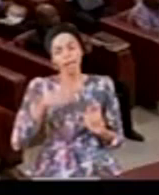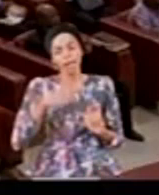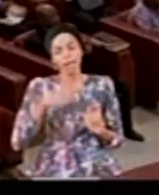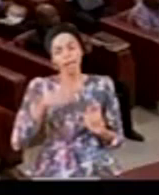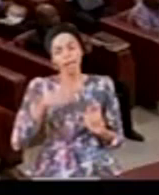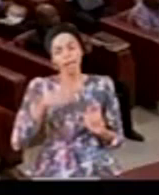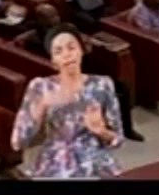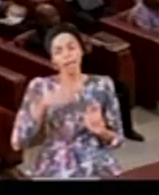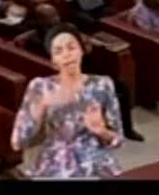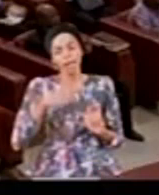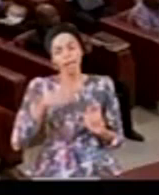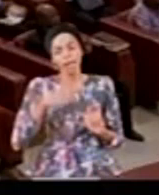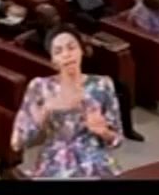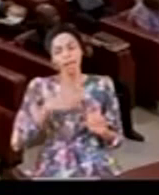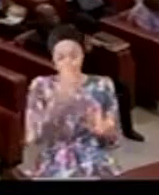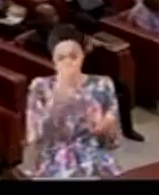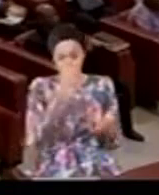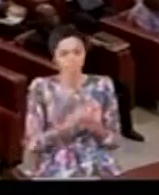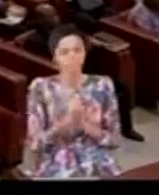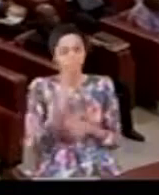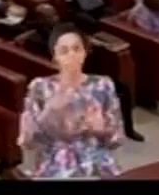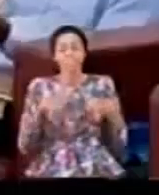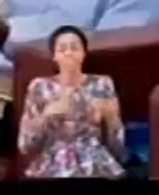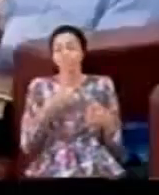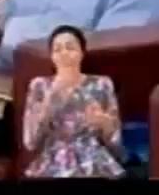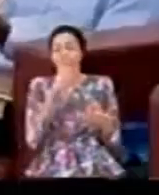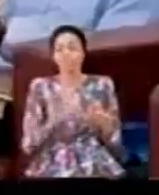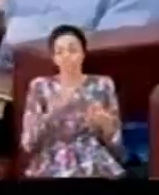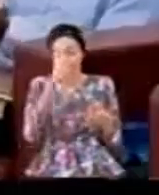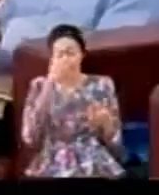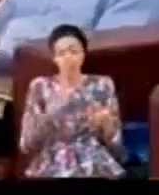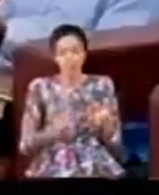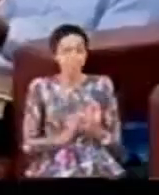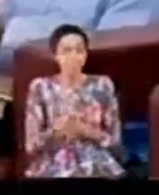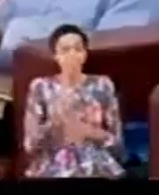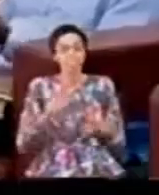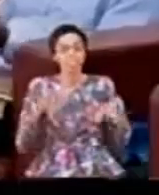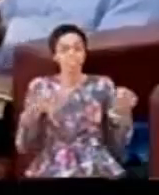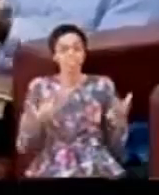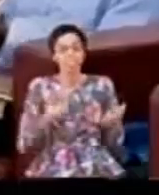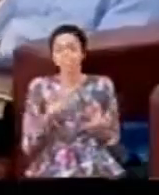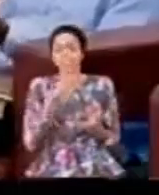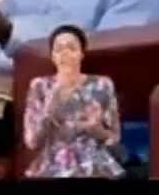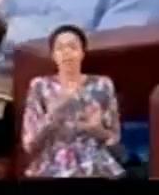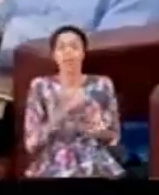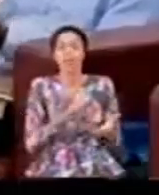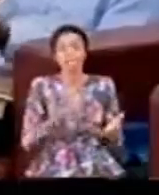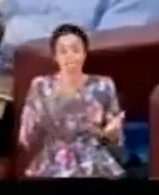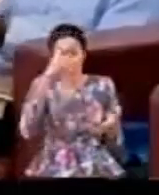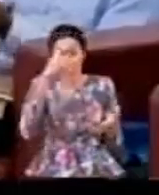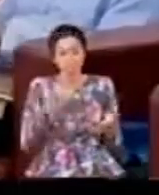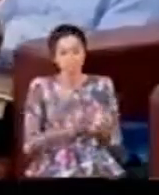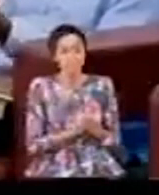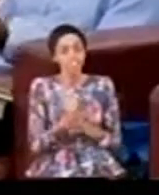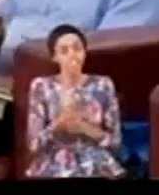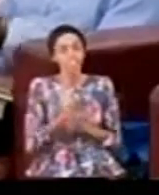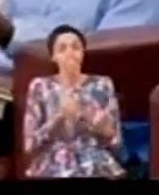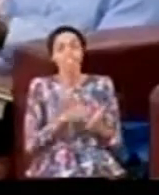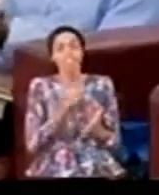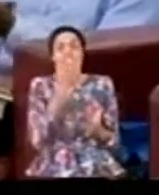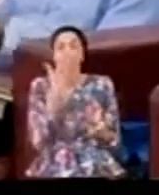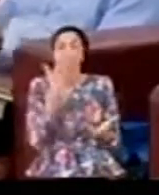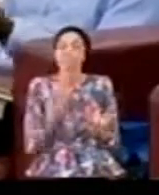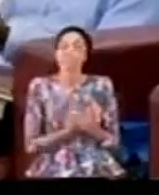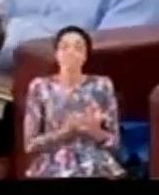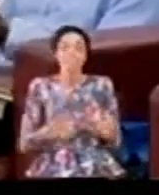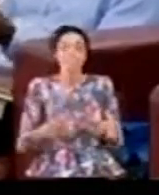Give me that. Give me that old time religion,